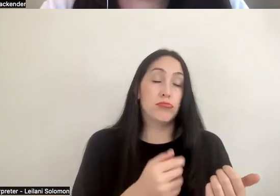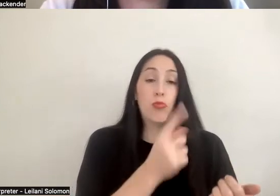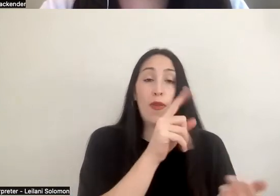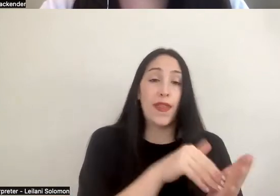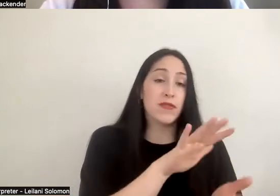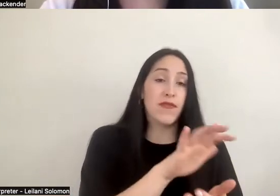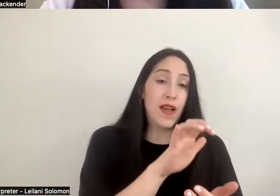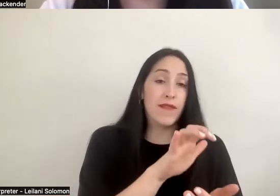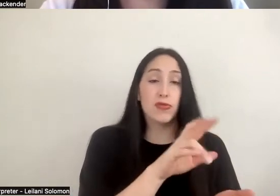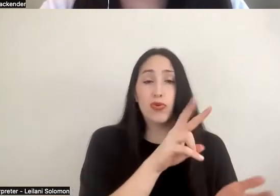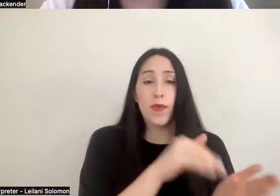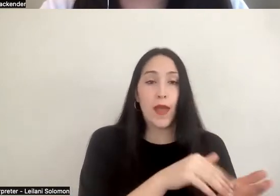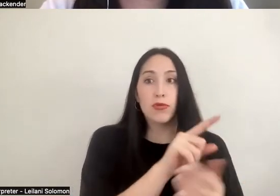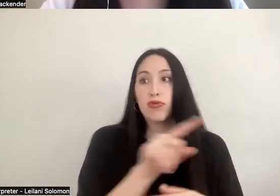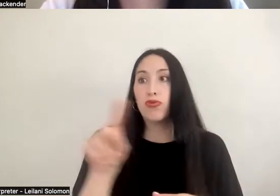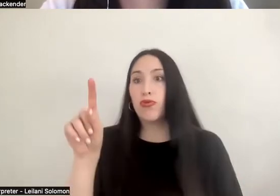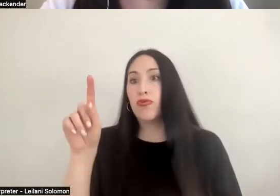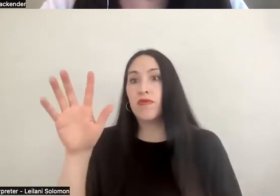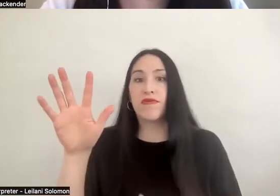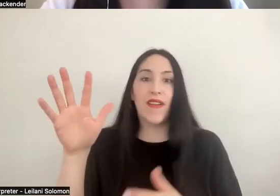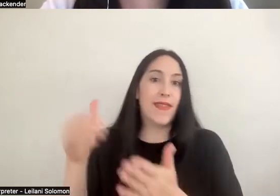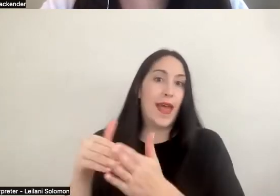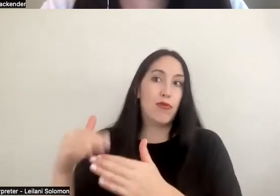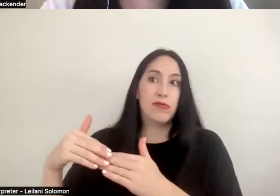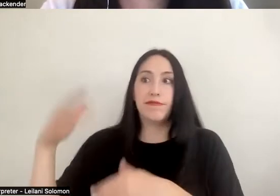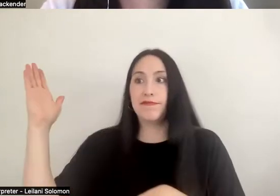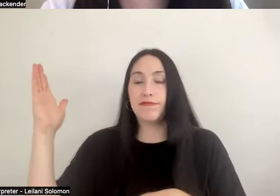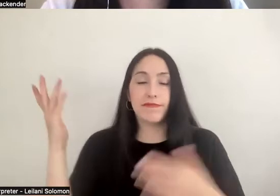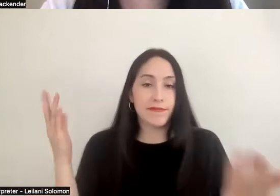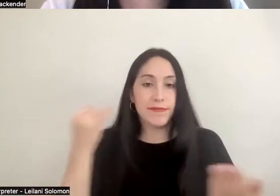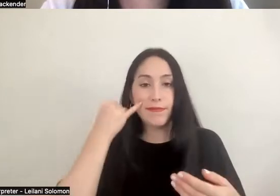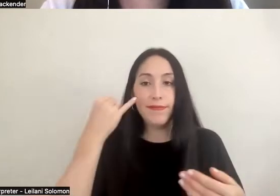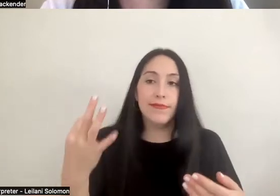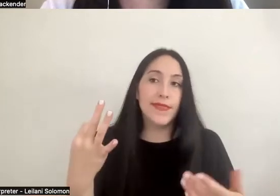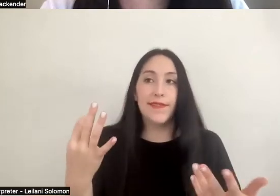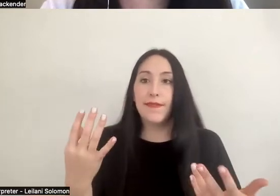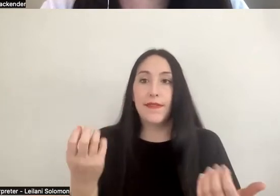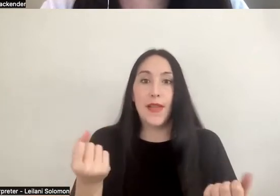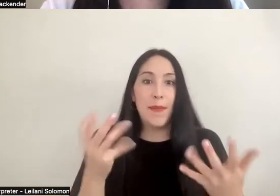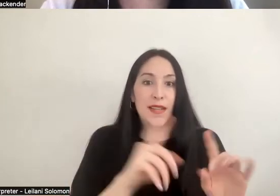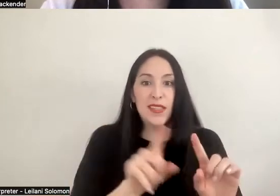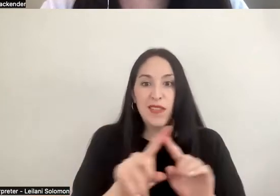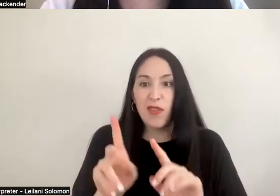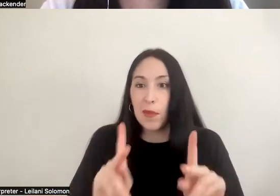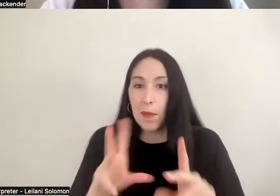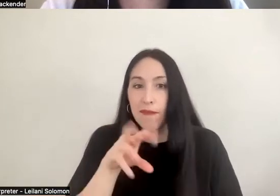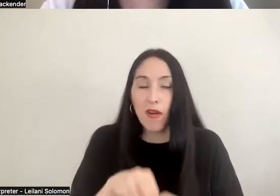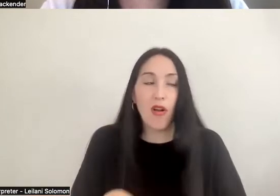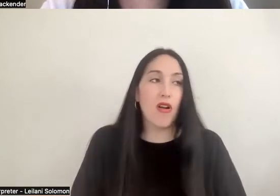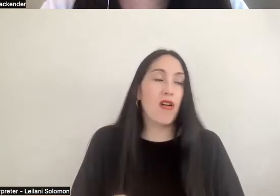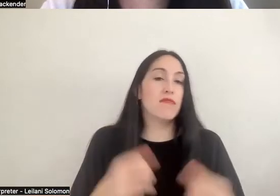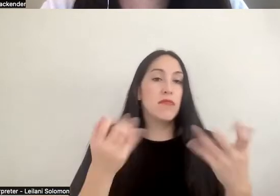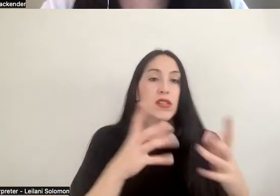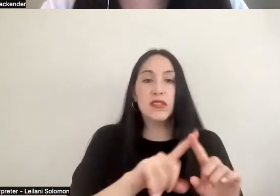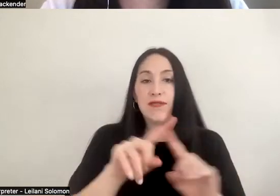If it's multiple individuals involved, if you're talking about, multiple different grandparents, and it's going to be funded